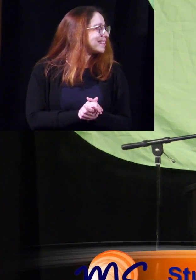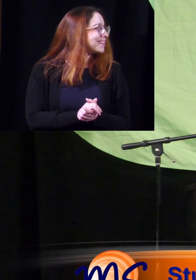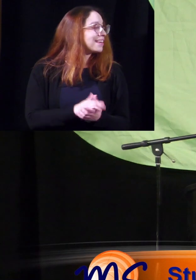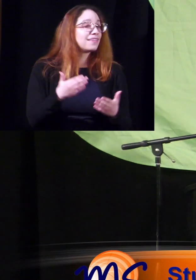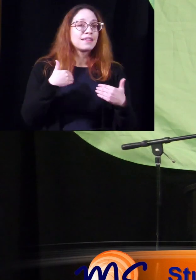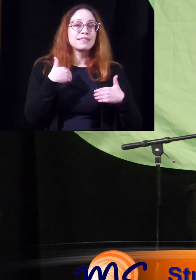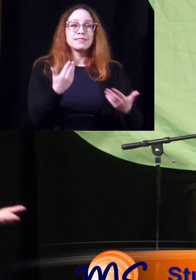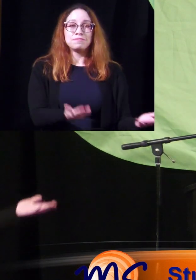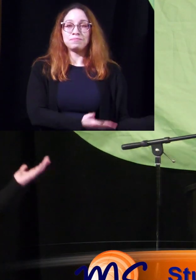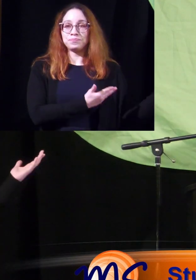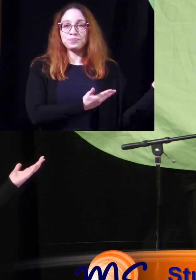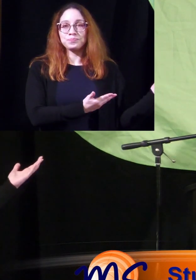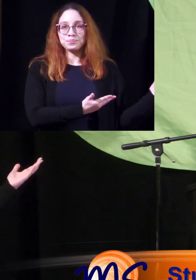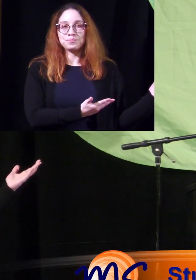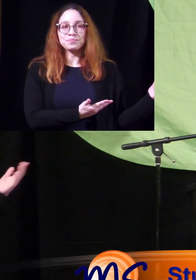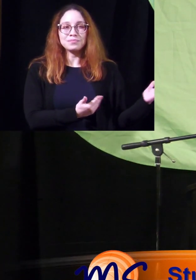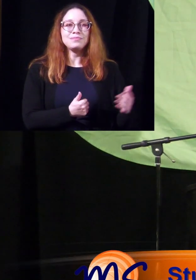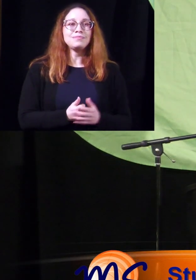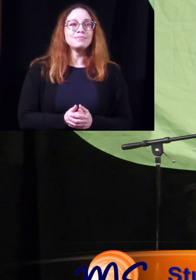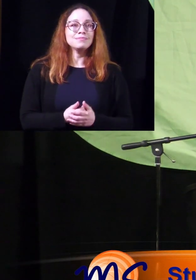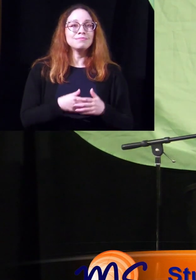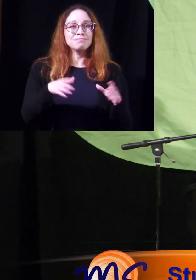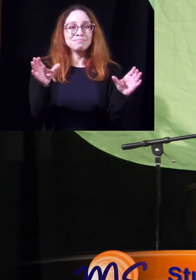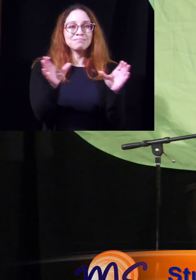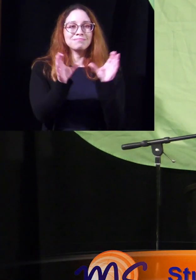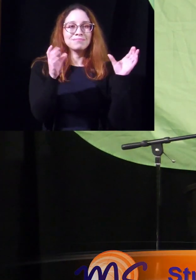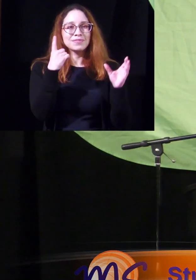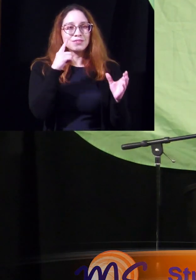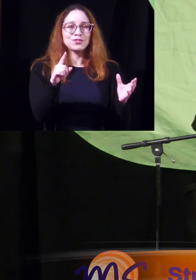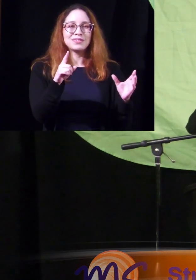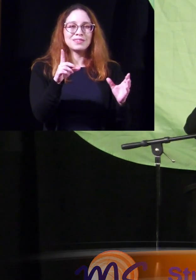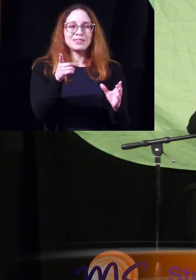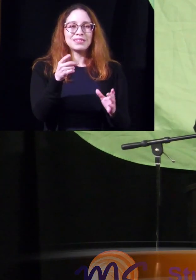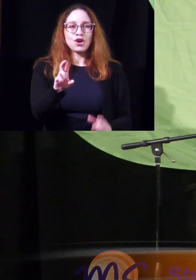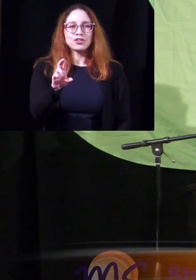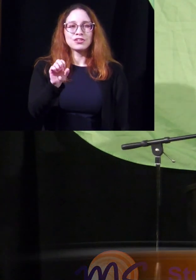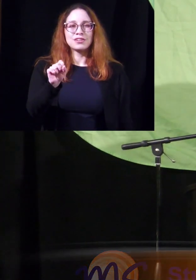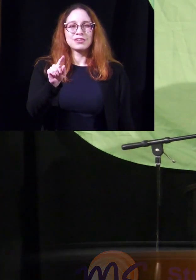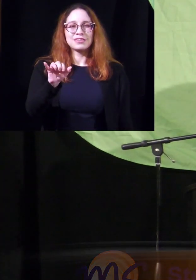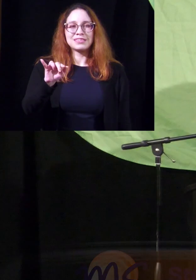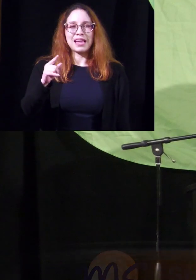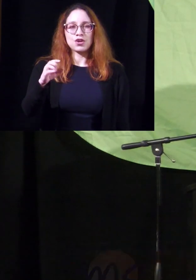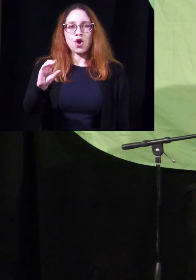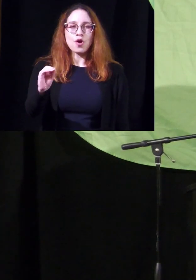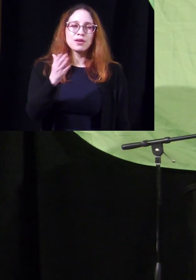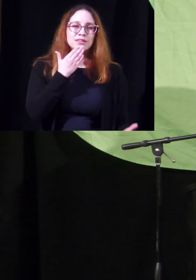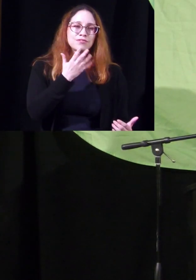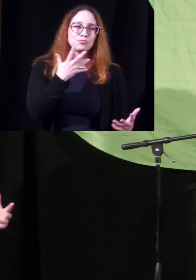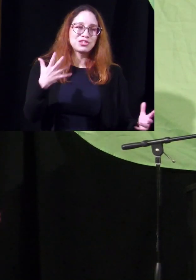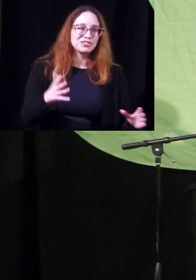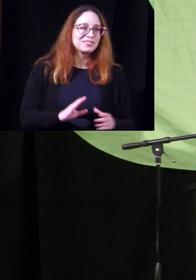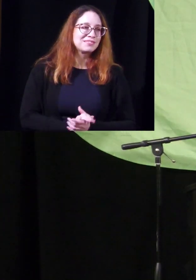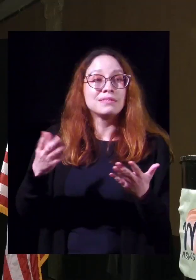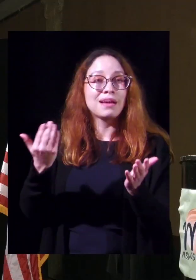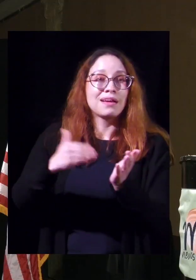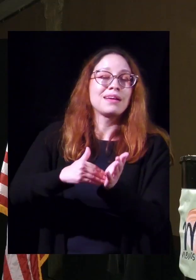And we have a certificate for Dr. Steingo. Thank you very much.